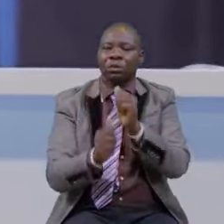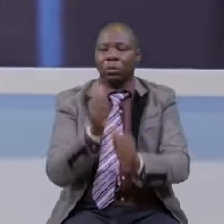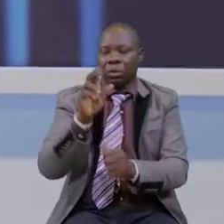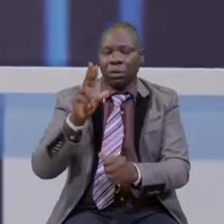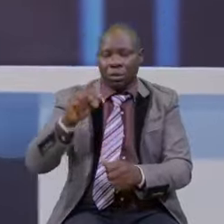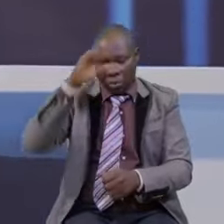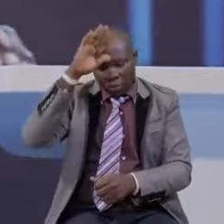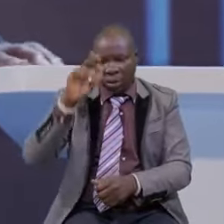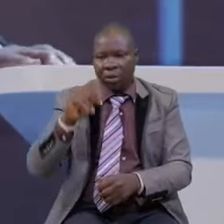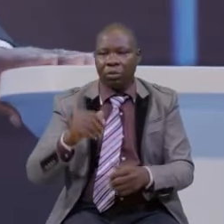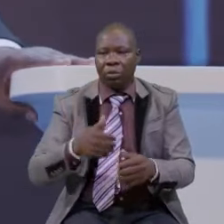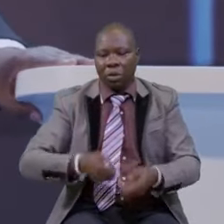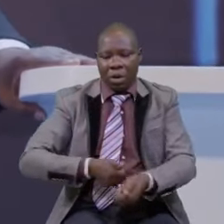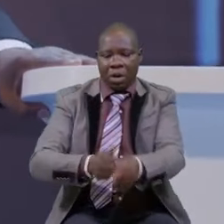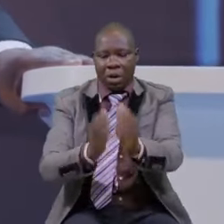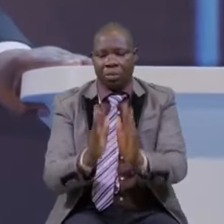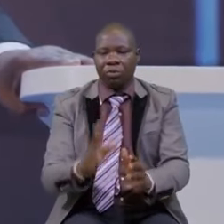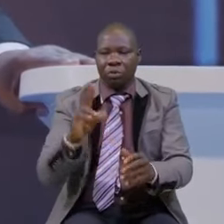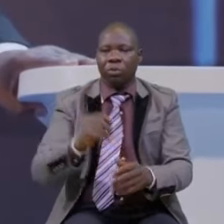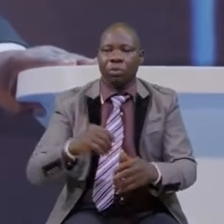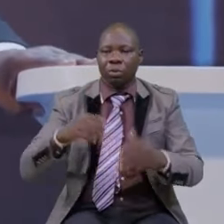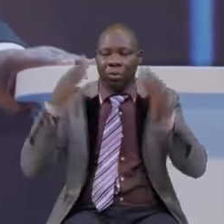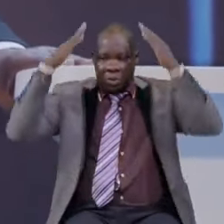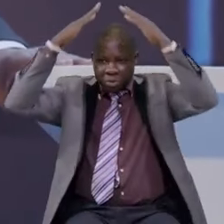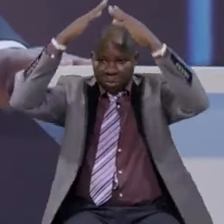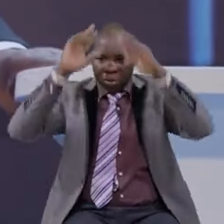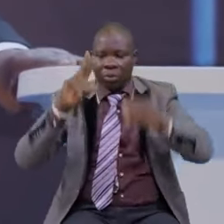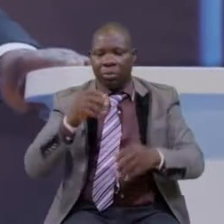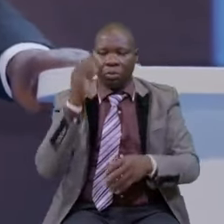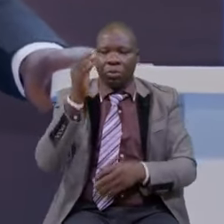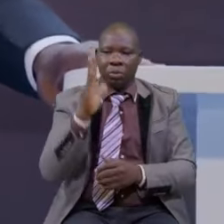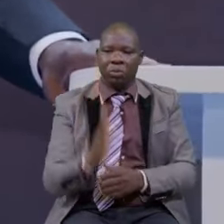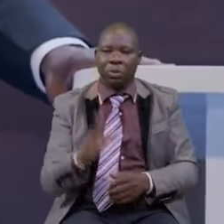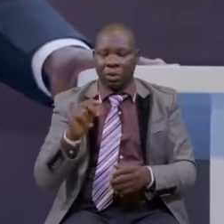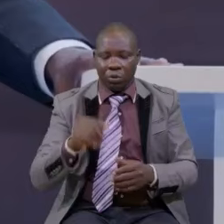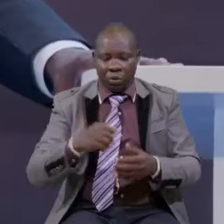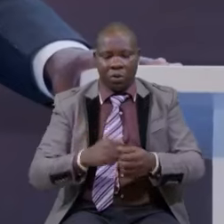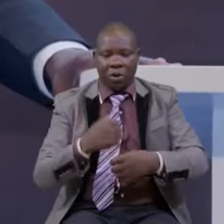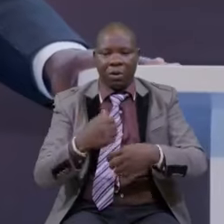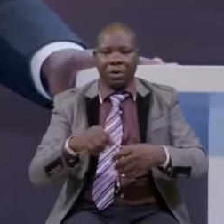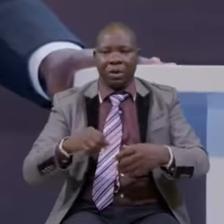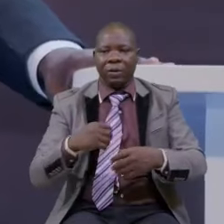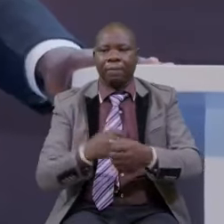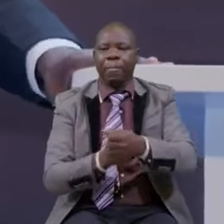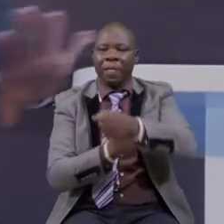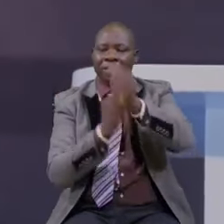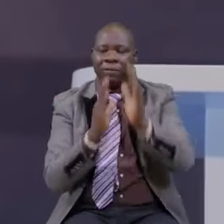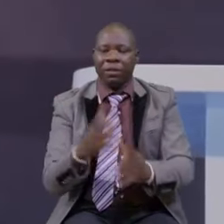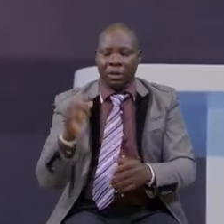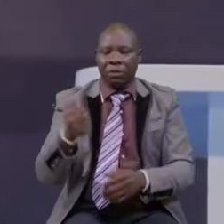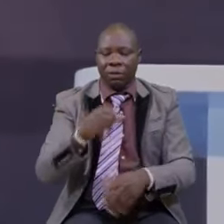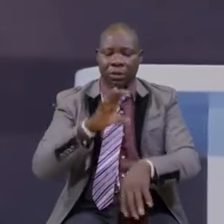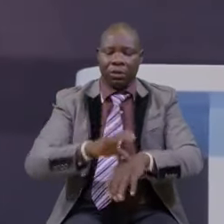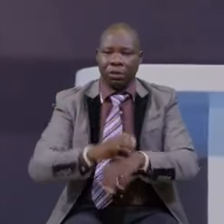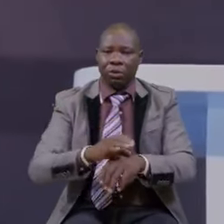no bishop, no pastor, no preacher, no founder of any church, any denomination will